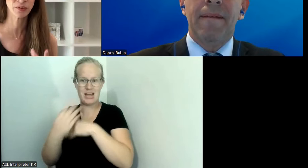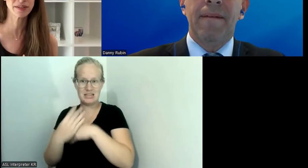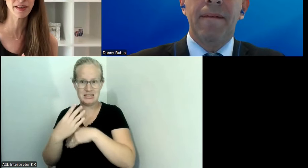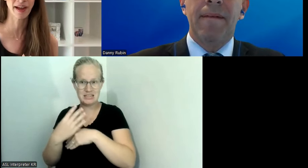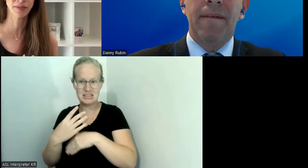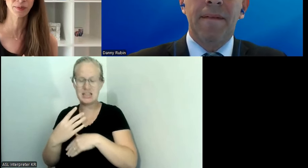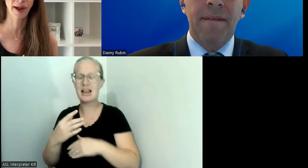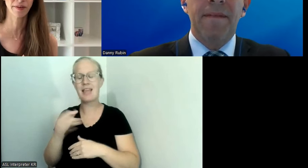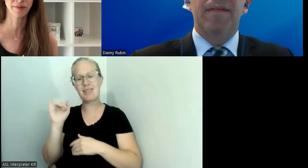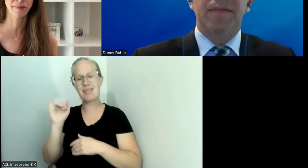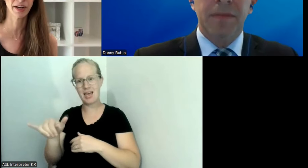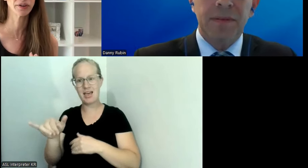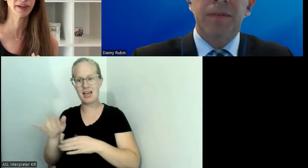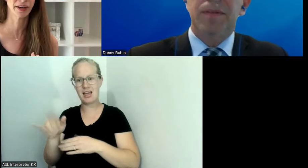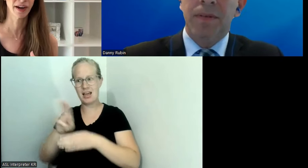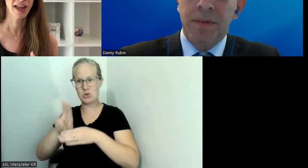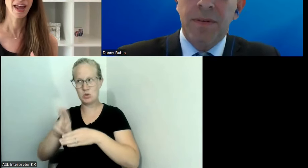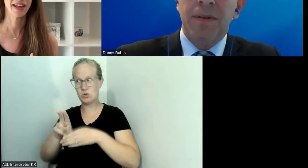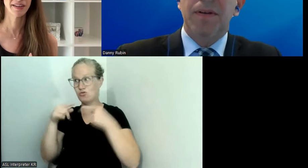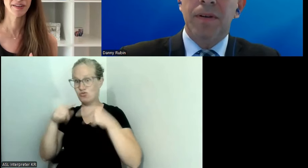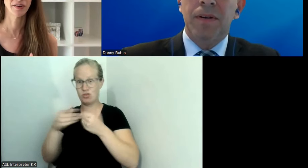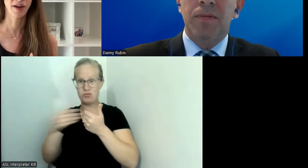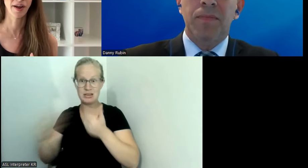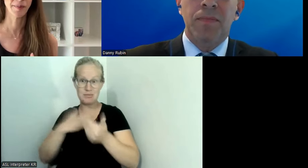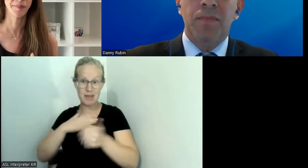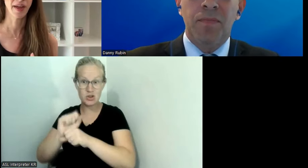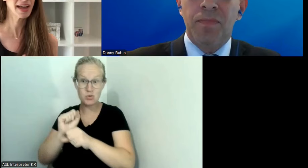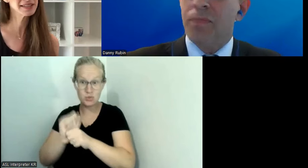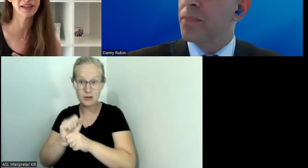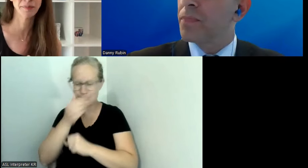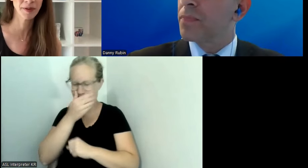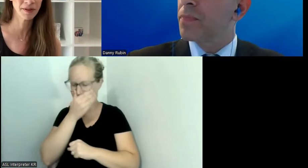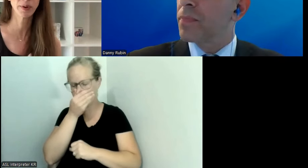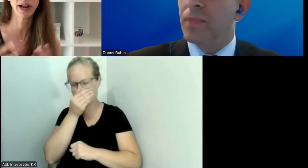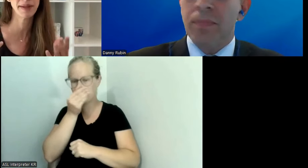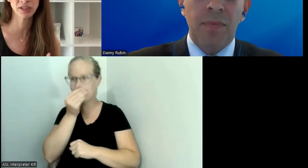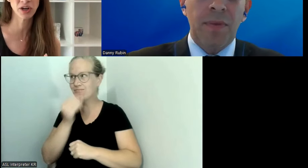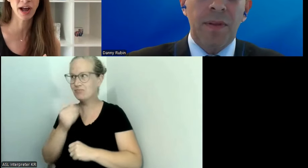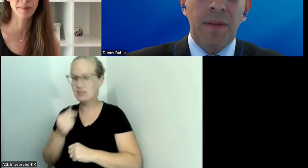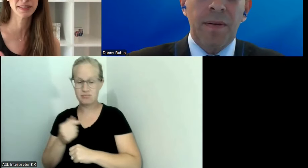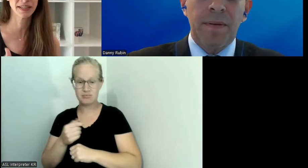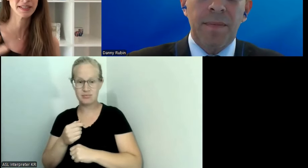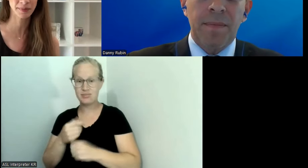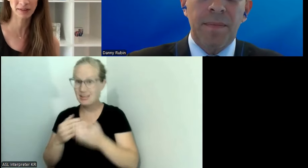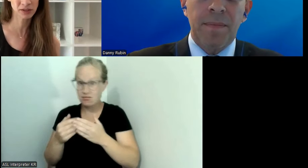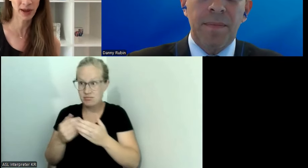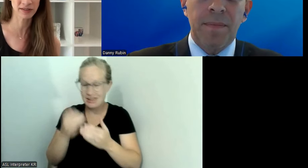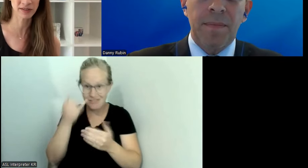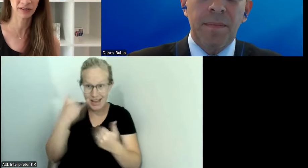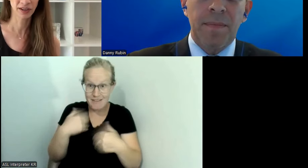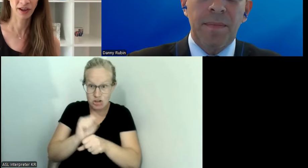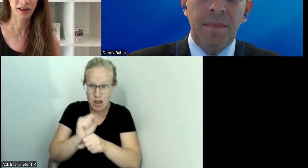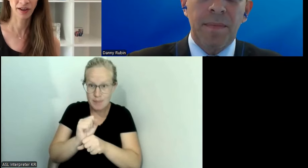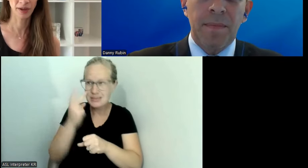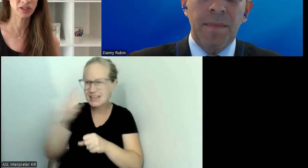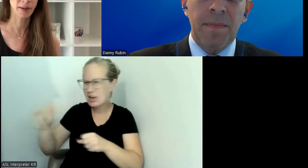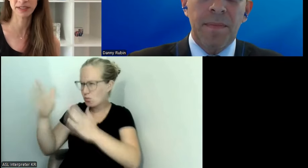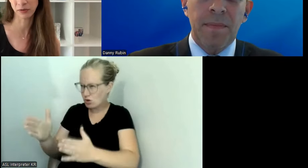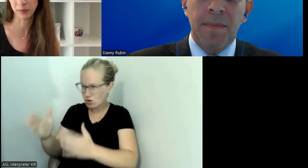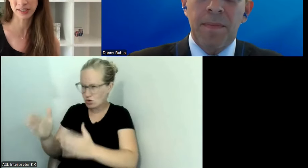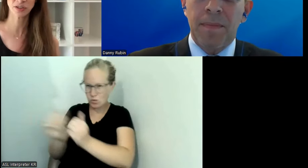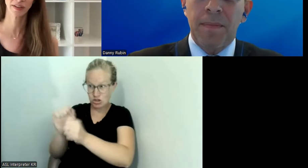And I kind of used that throughout my career and, um, asking, even when I'm in a job, seeing somebody else who has a, um,